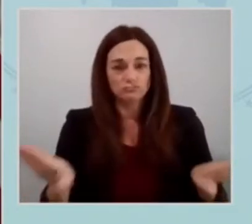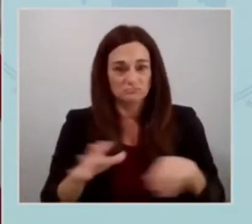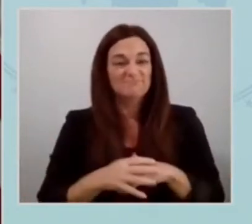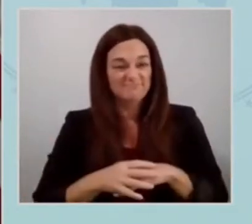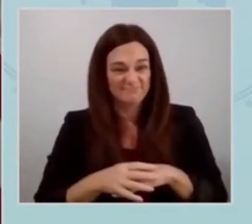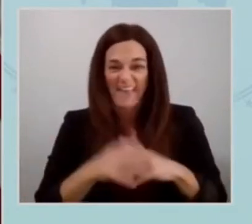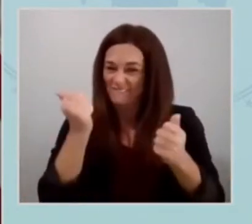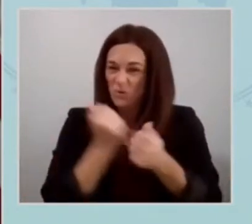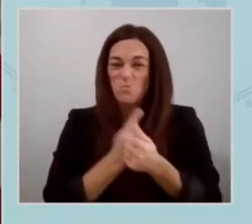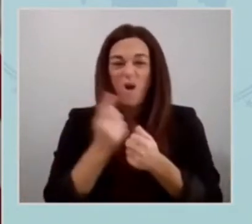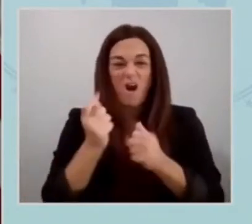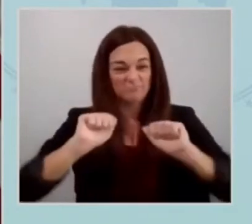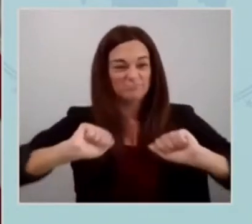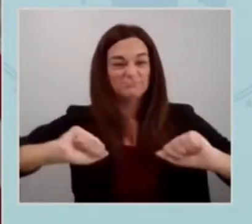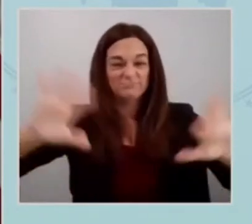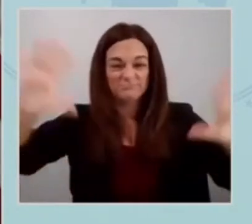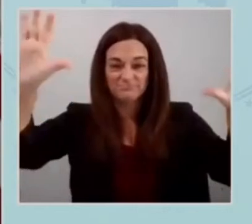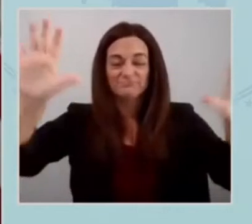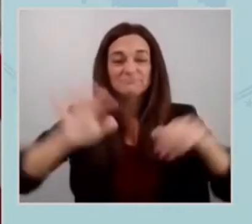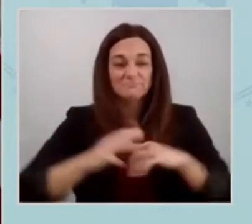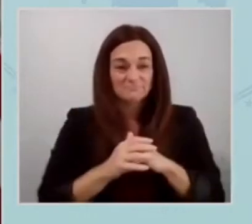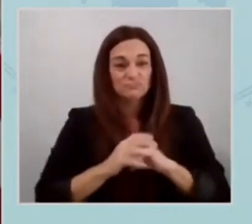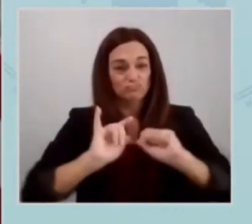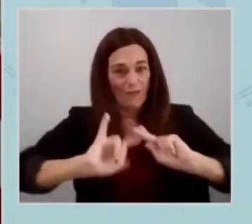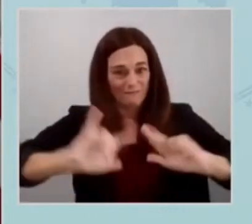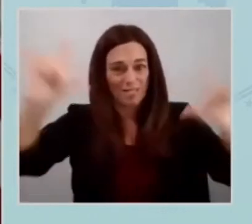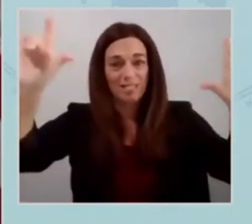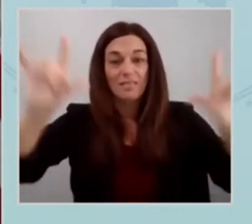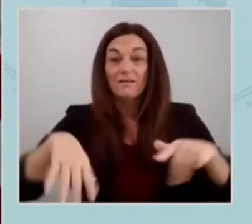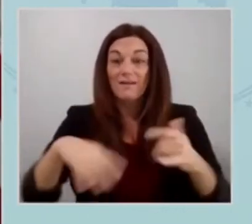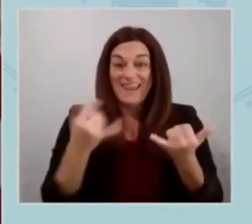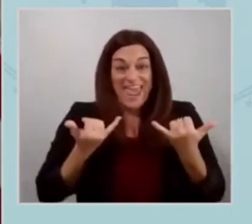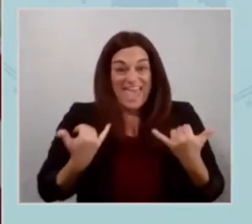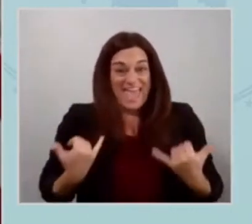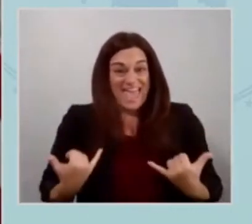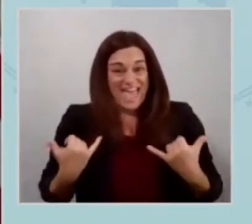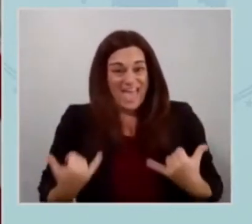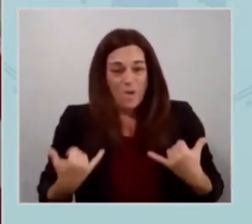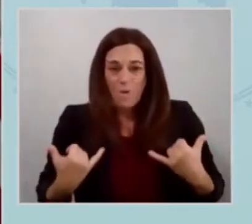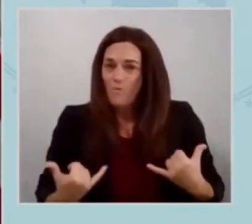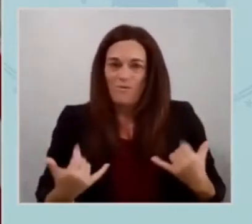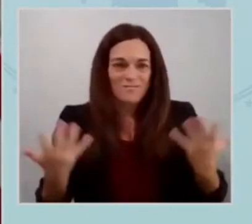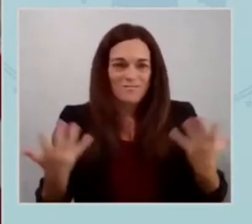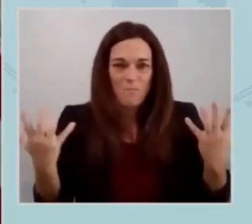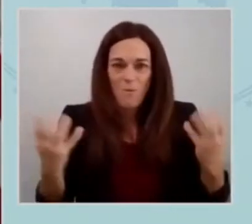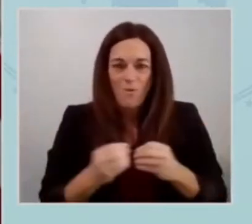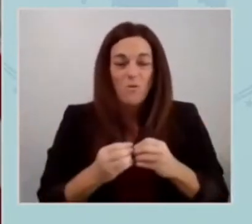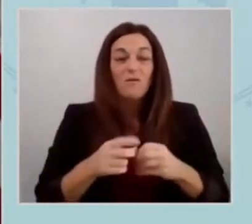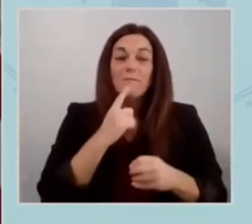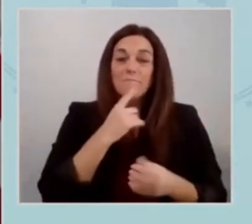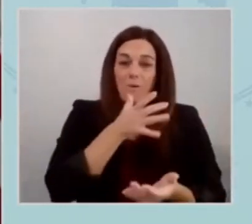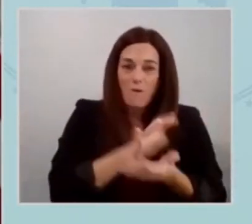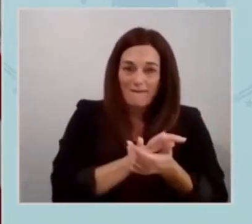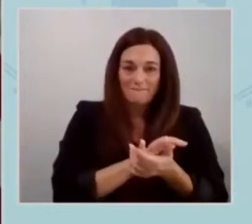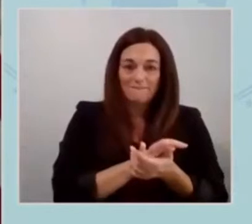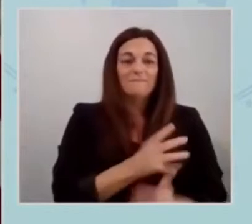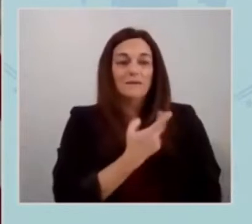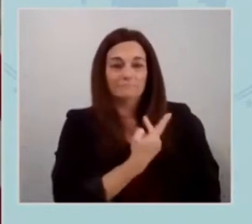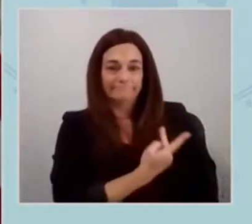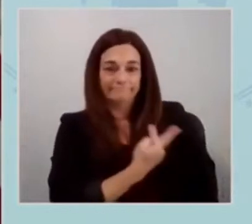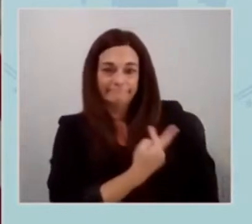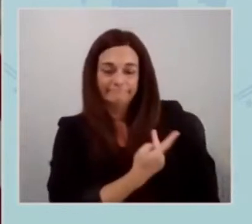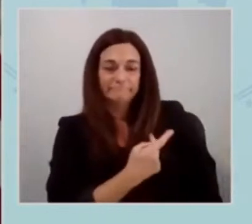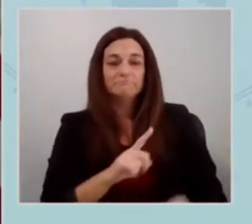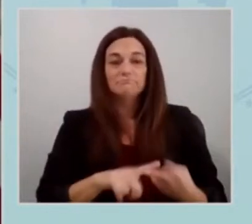dad, sons, daughters, husbands, wives, grandchildren. And the first time, we had